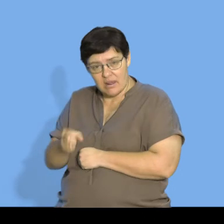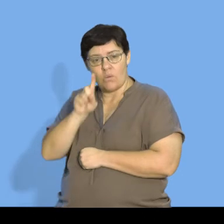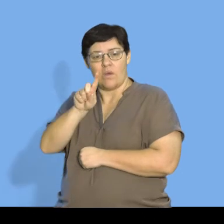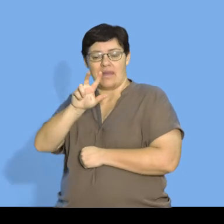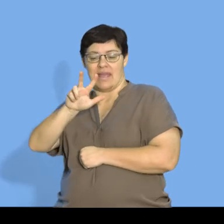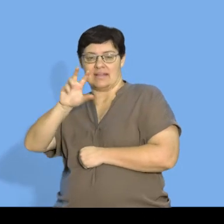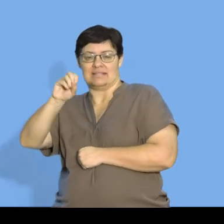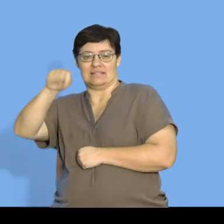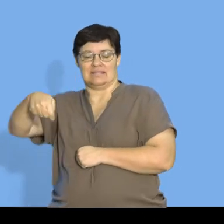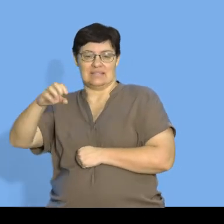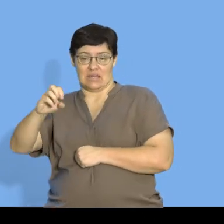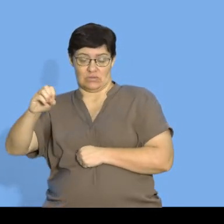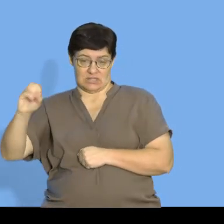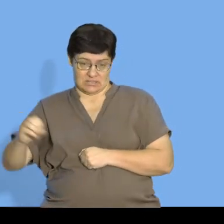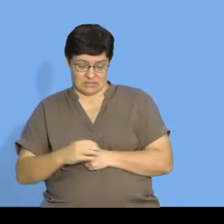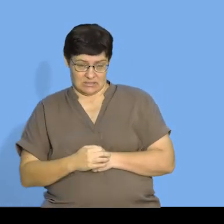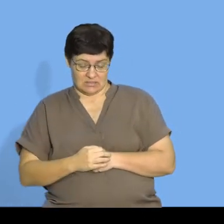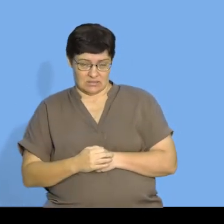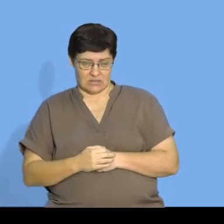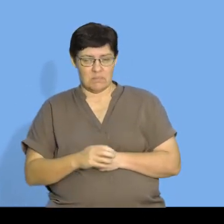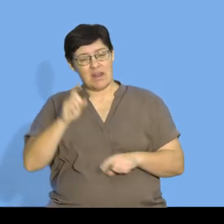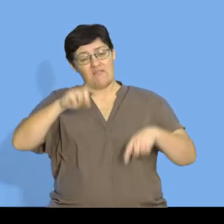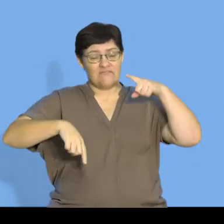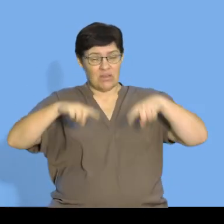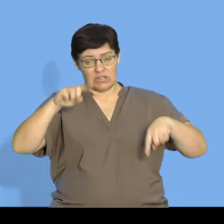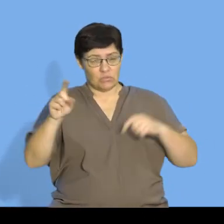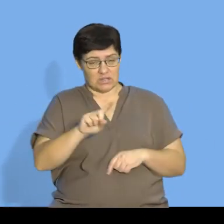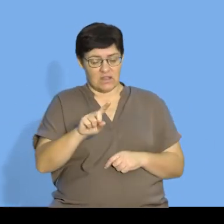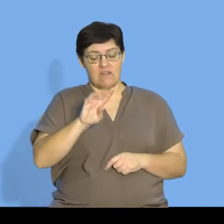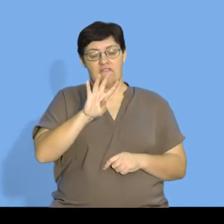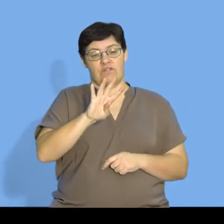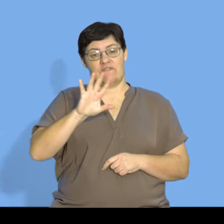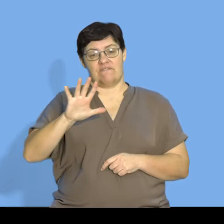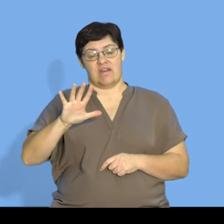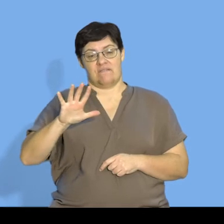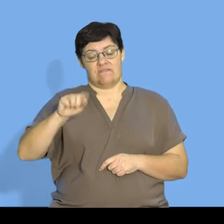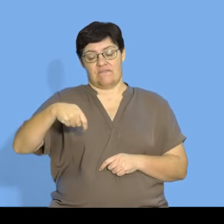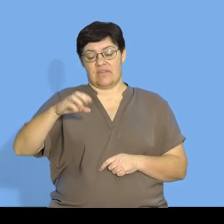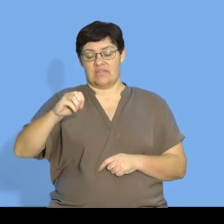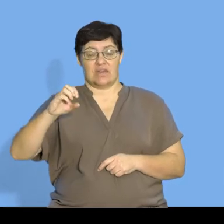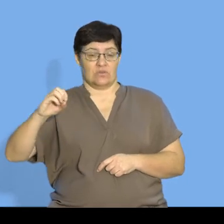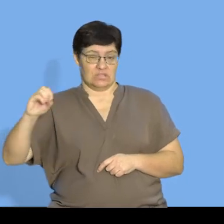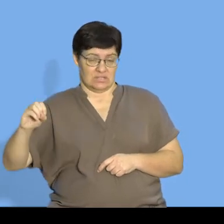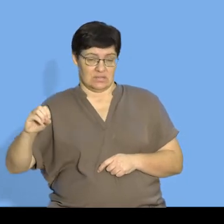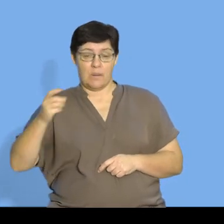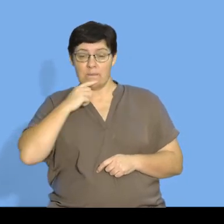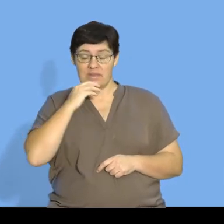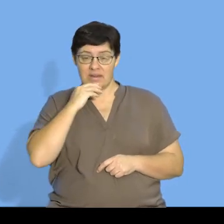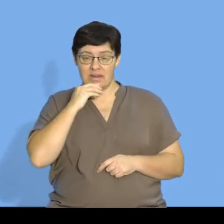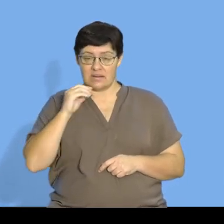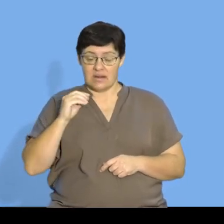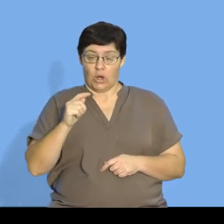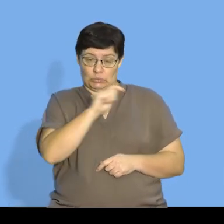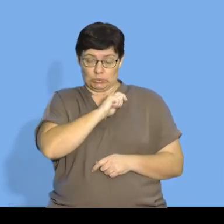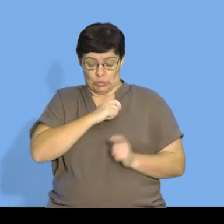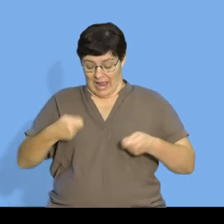was 180,000, giving you a variance of 45,000, meaning in this